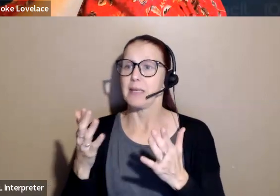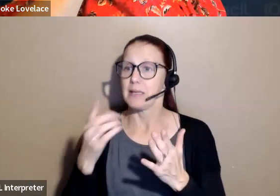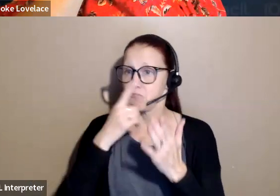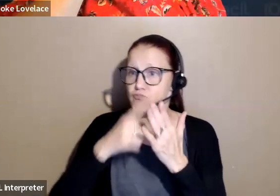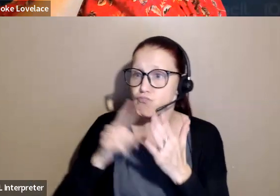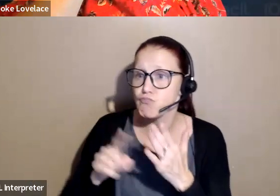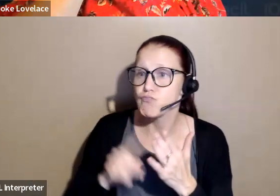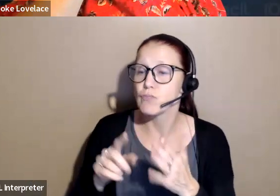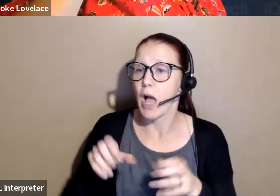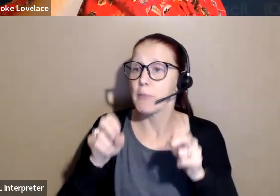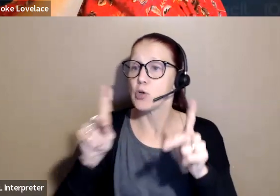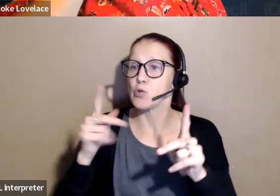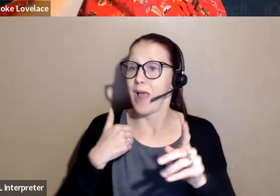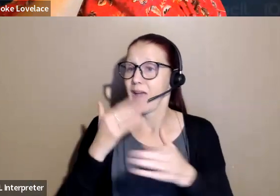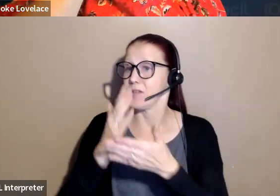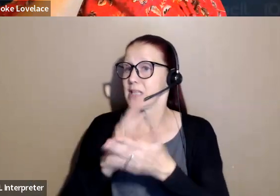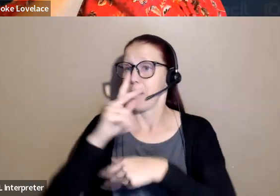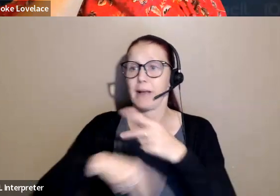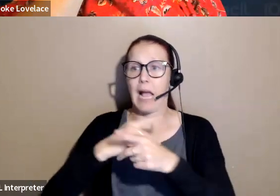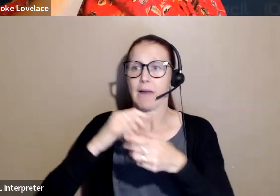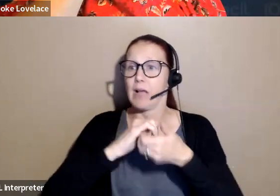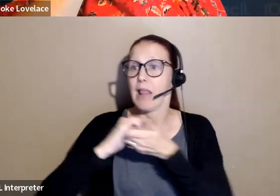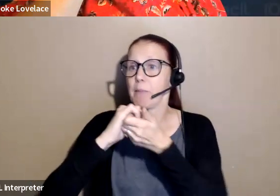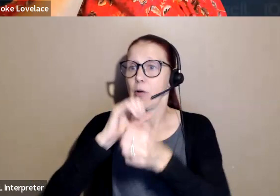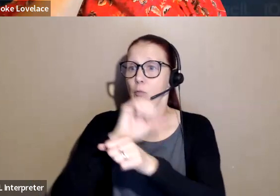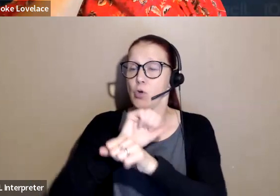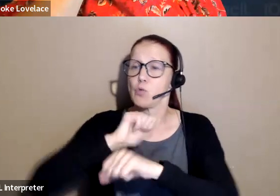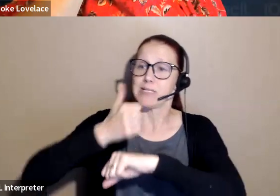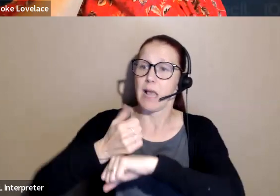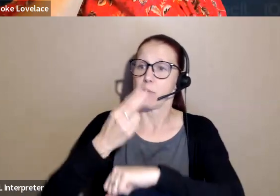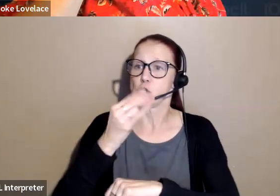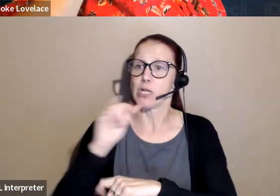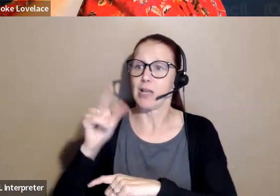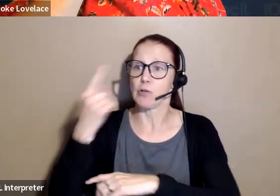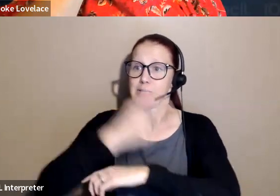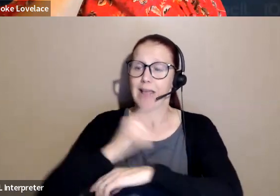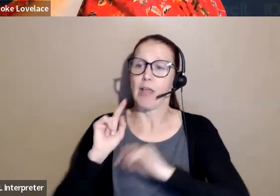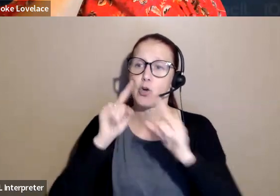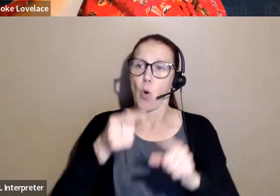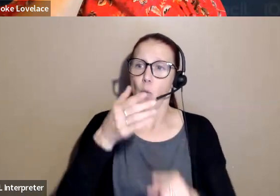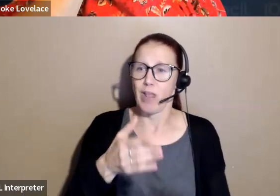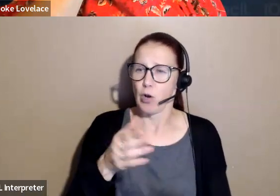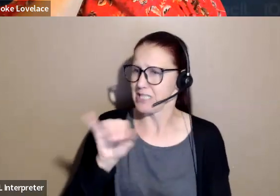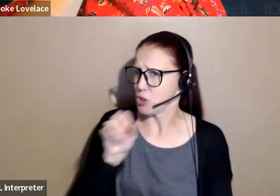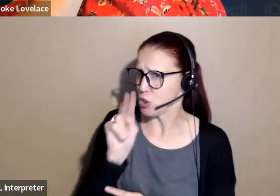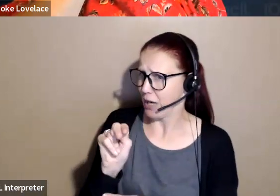of collaborative work in establishing that Hill Day, and then going there, I think in January, is that when those typically